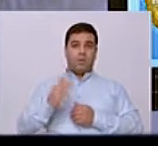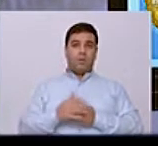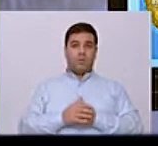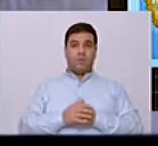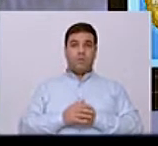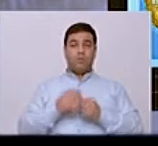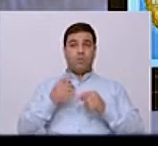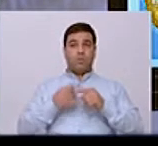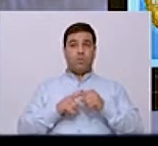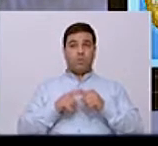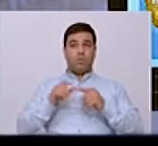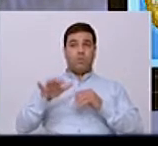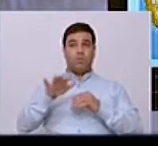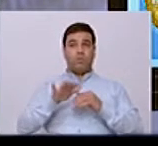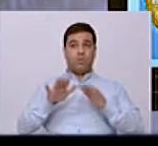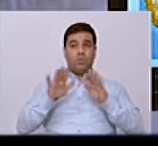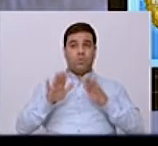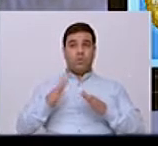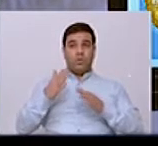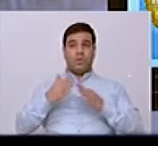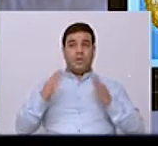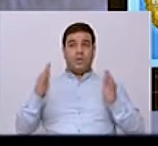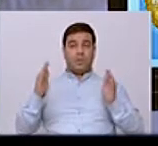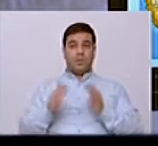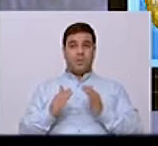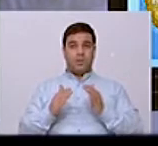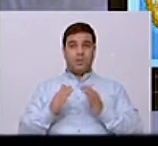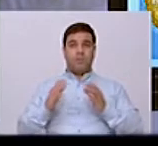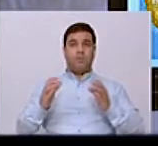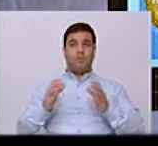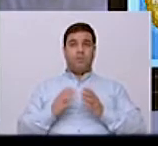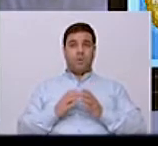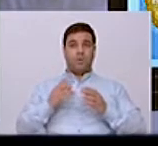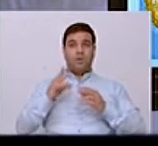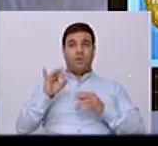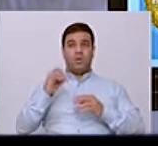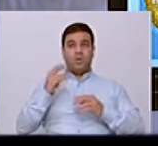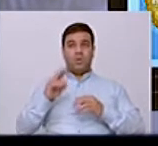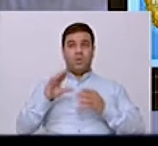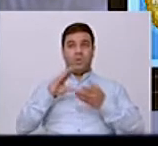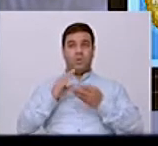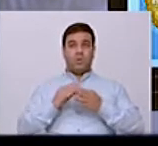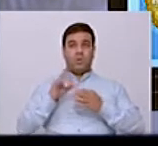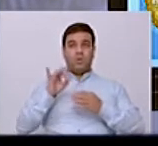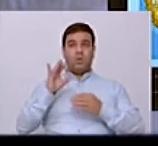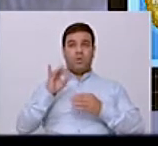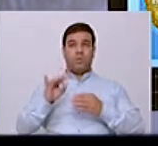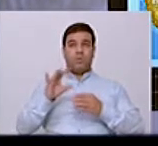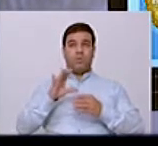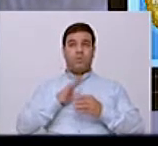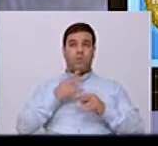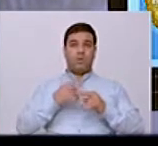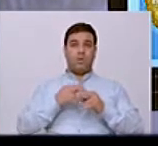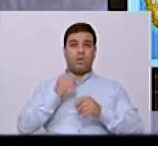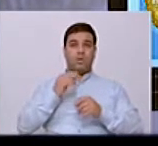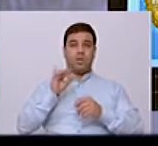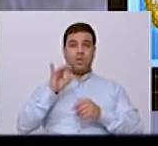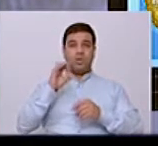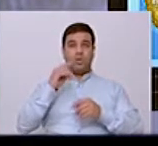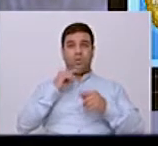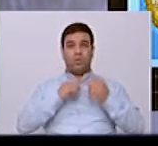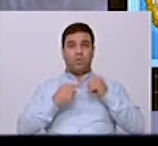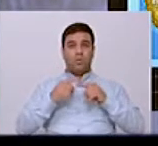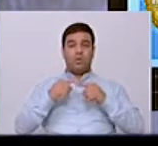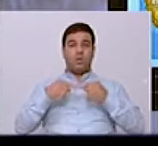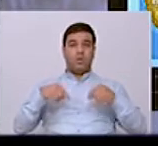Demak, bu hududiy jihatdan kichik, boy rekreatsion resurslarga ega davlatlarning ijtimoiy